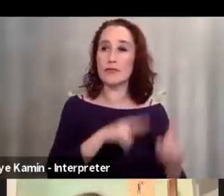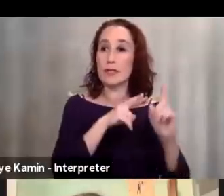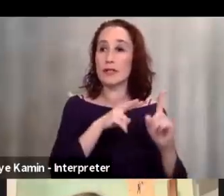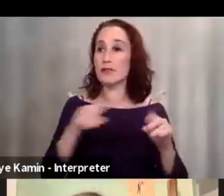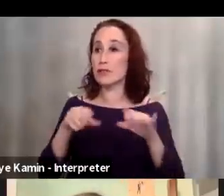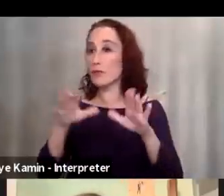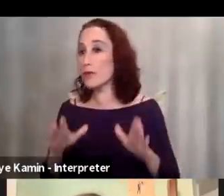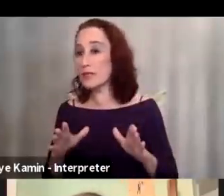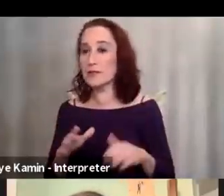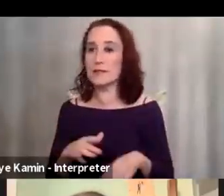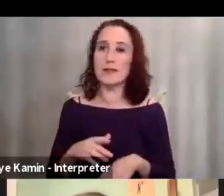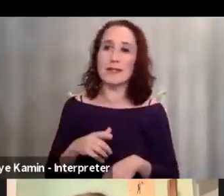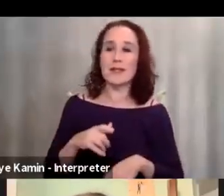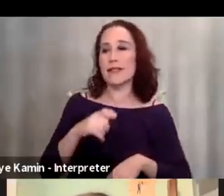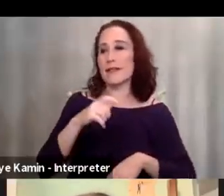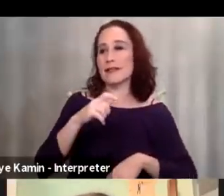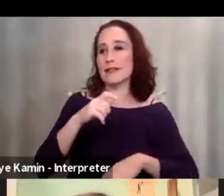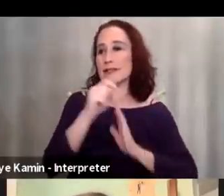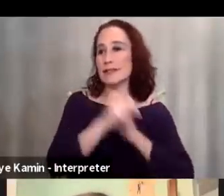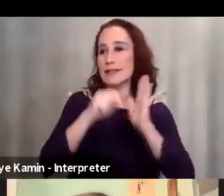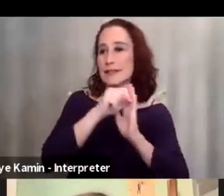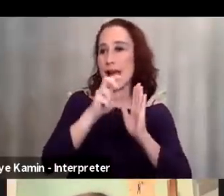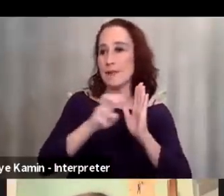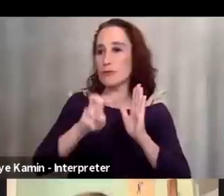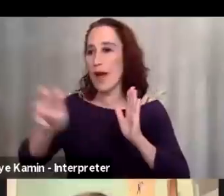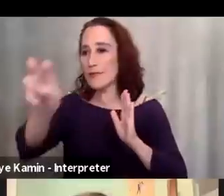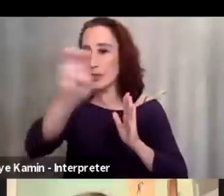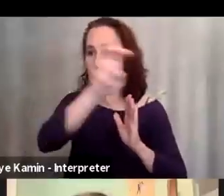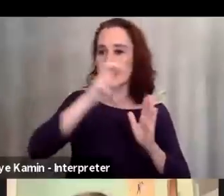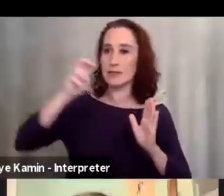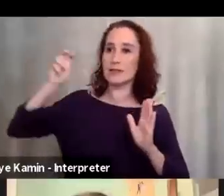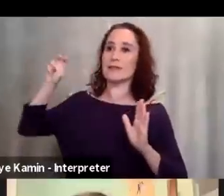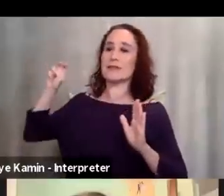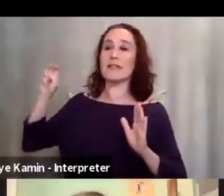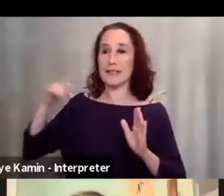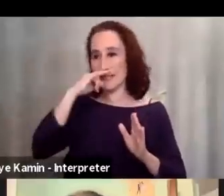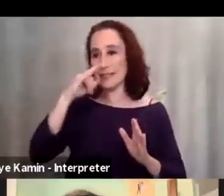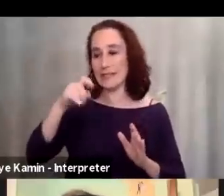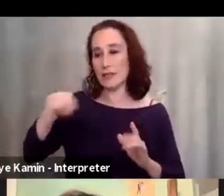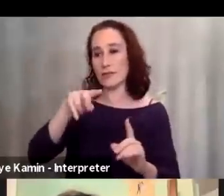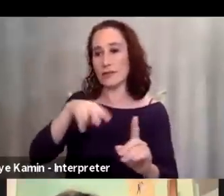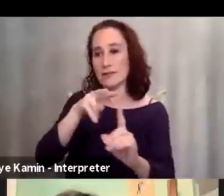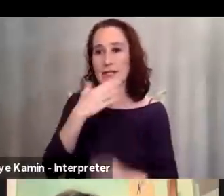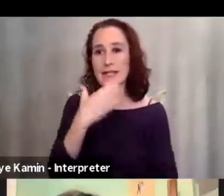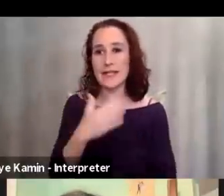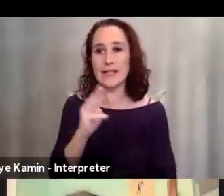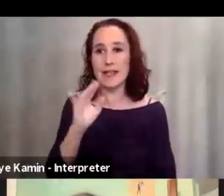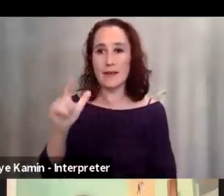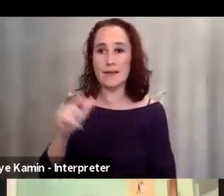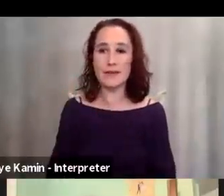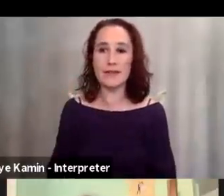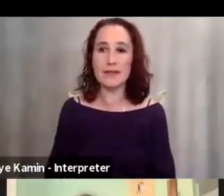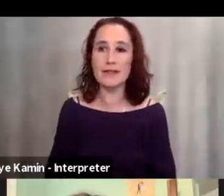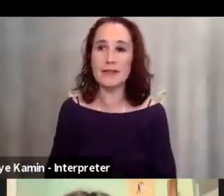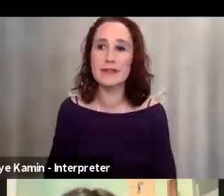the time travelers. Those kids need those heroes. Thank you, Michael. Yeah, what about